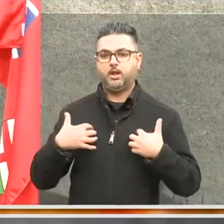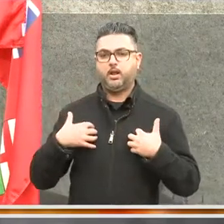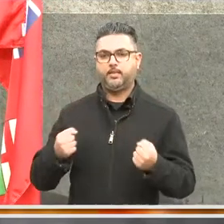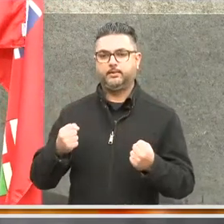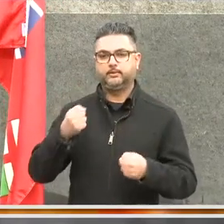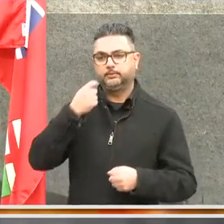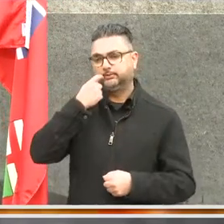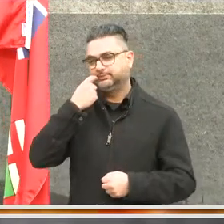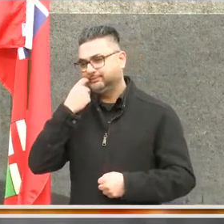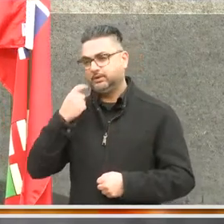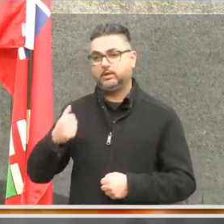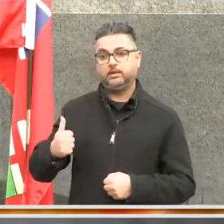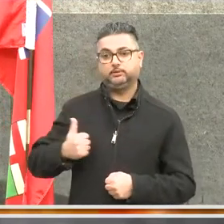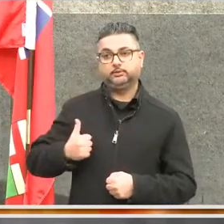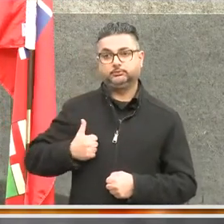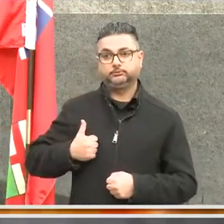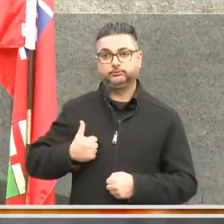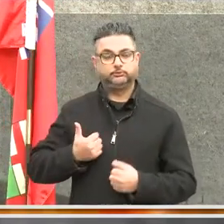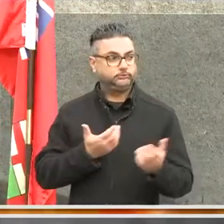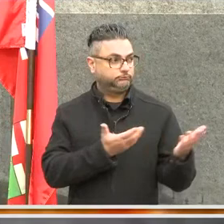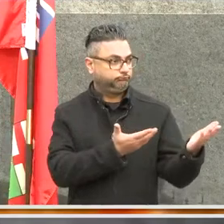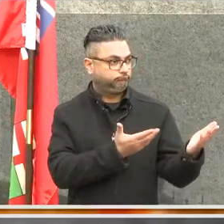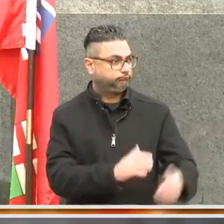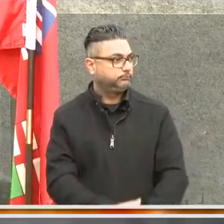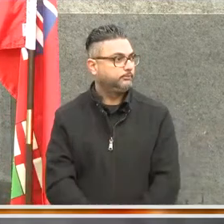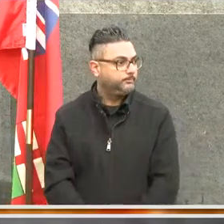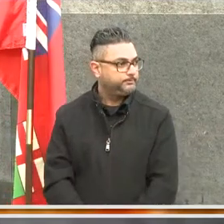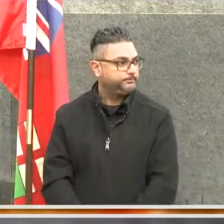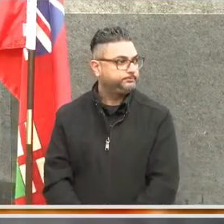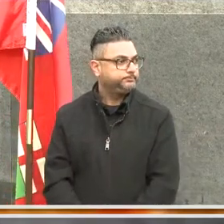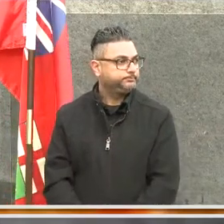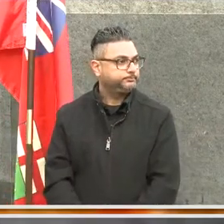et des dépendances et Ministre associée de la Santé.